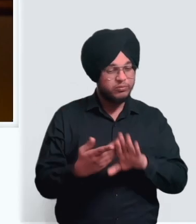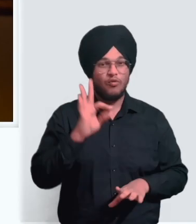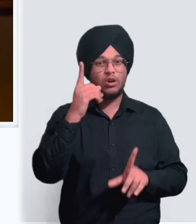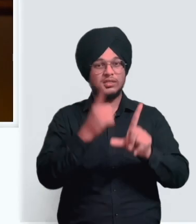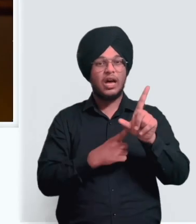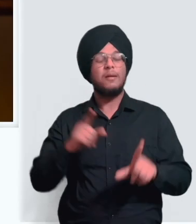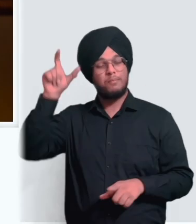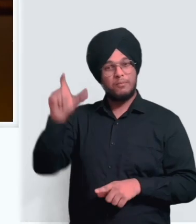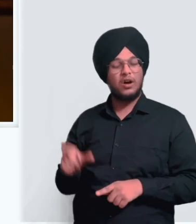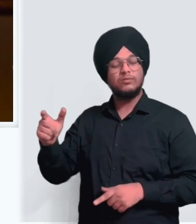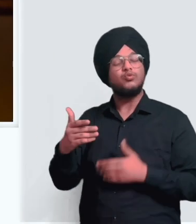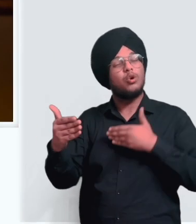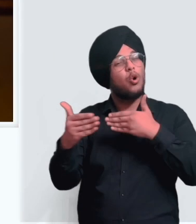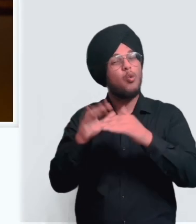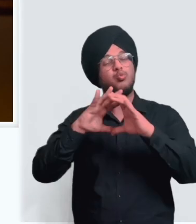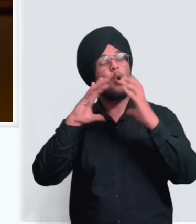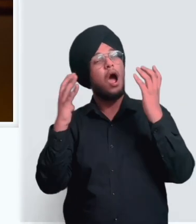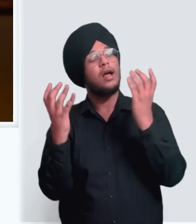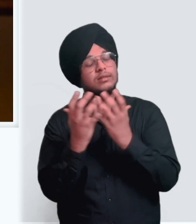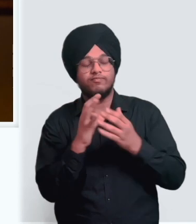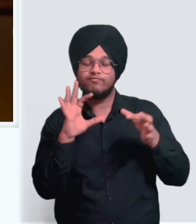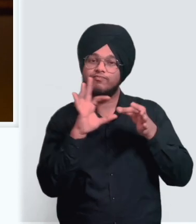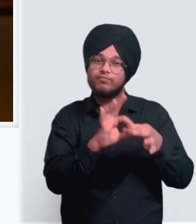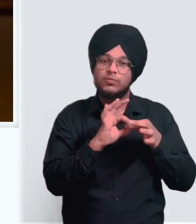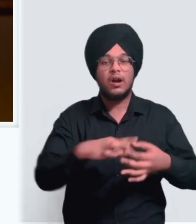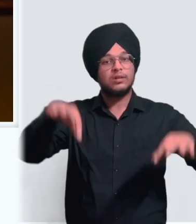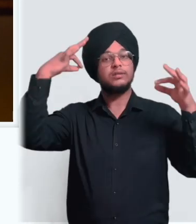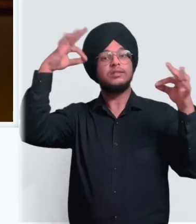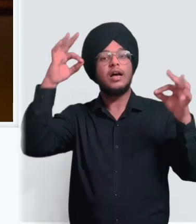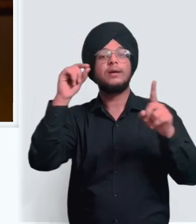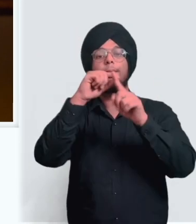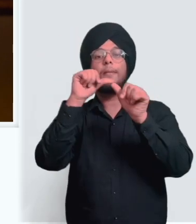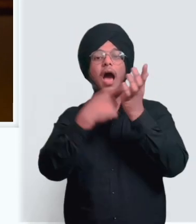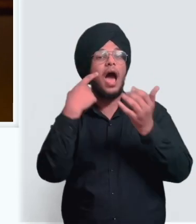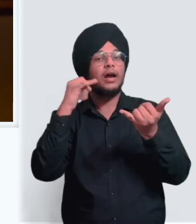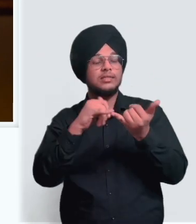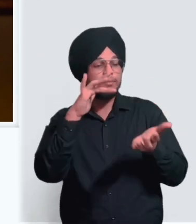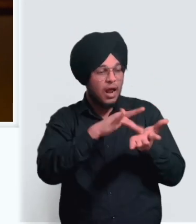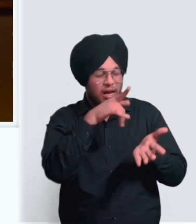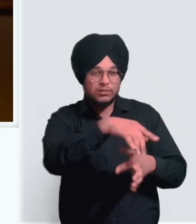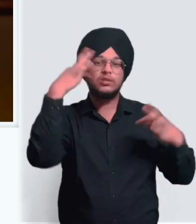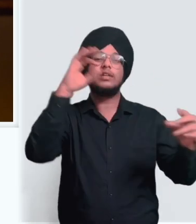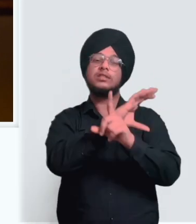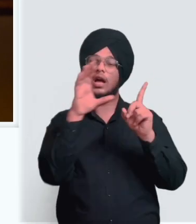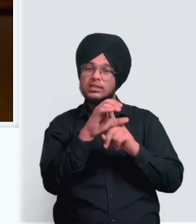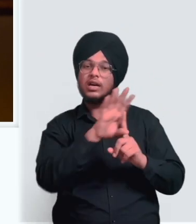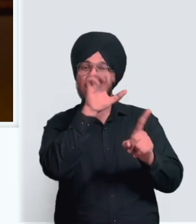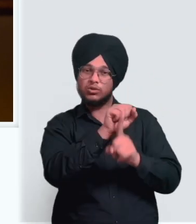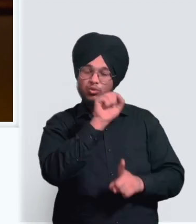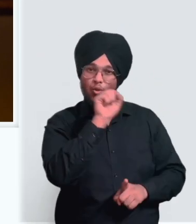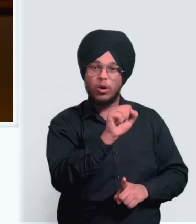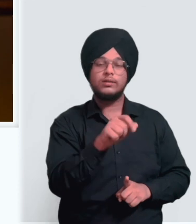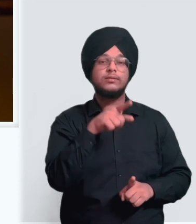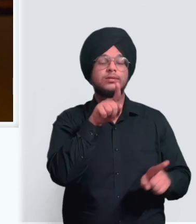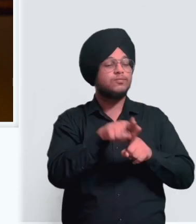Over 40 years, Degas was closely connected to the world of dance and the dancers at the Paris Opera Ballet. About 2/3 of his vast body of